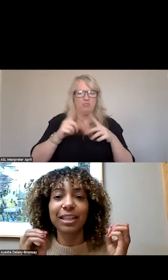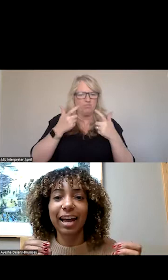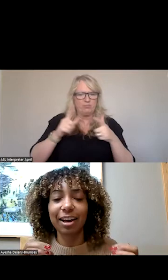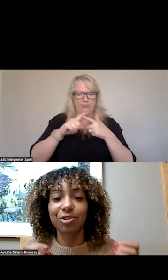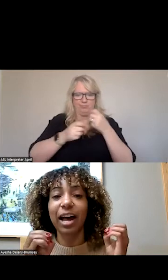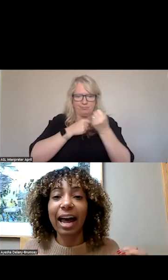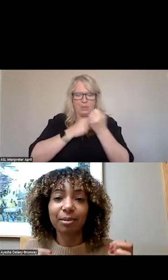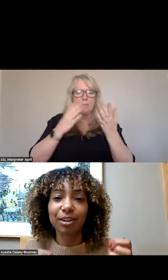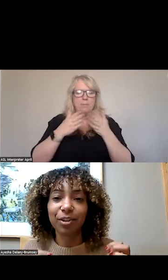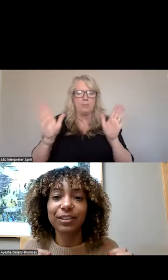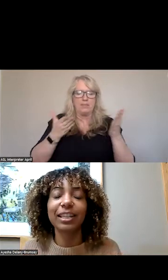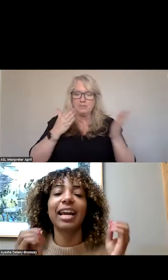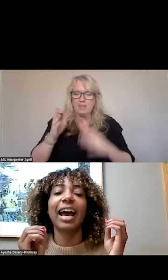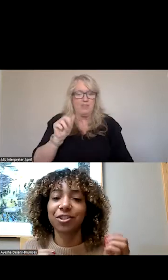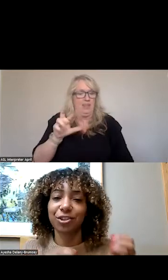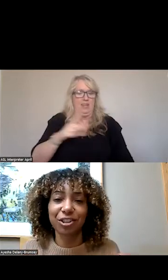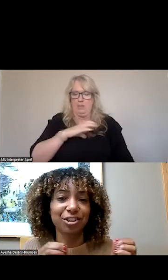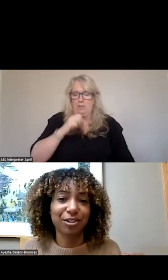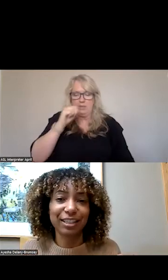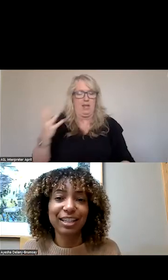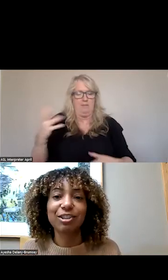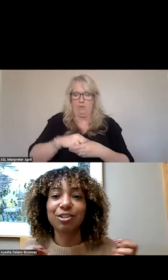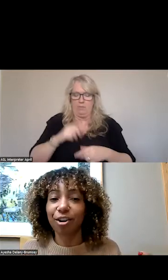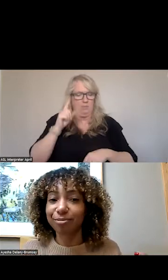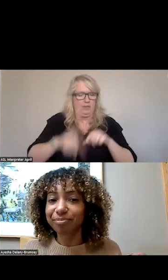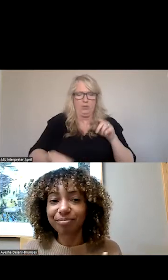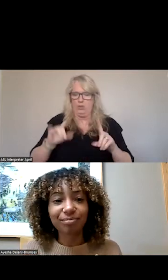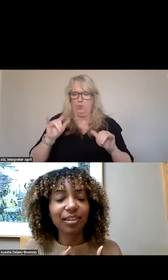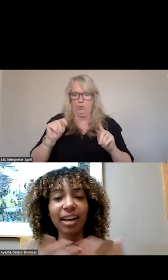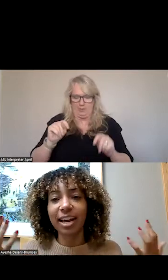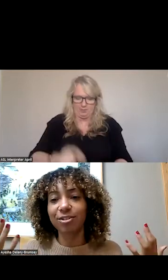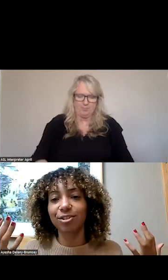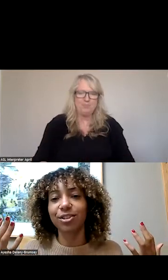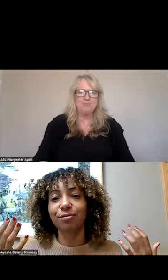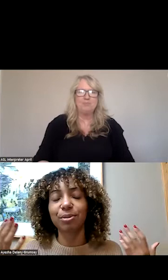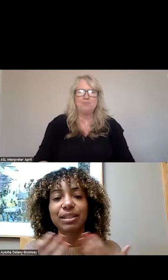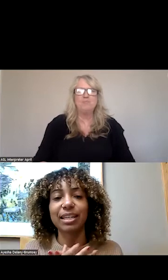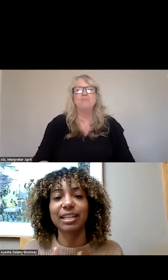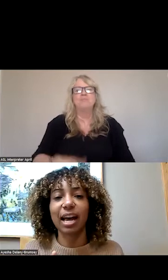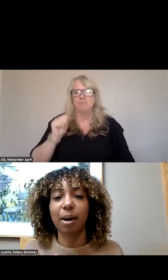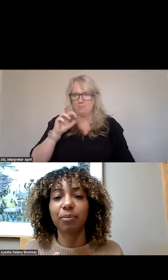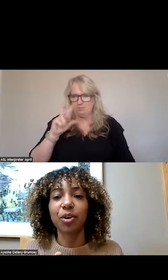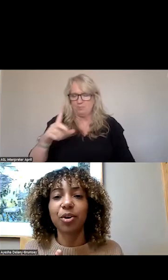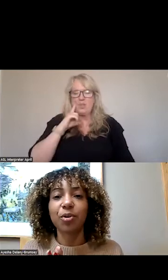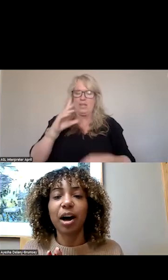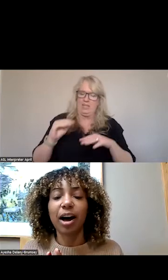service campaign that the Ad Council hadn't been involved in, and they actually couldn't do it. So Ad Council's influence